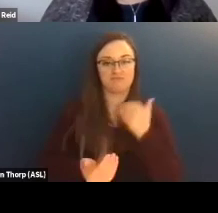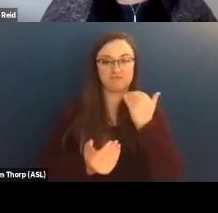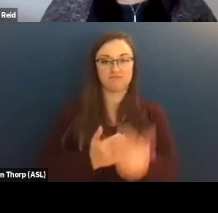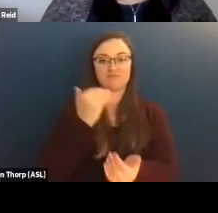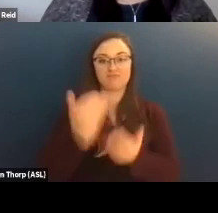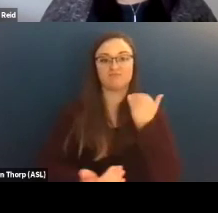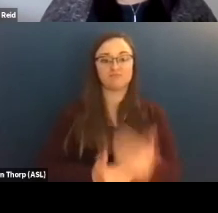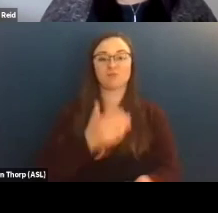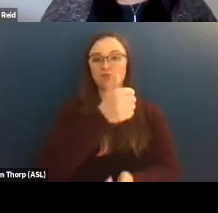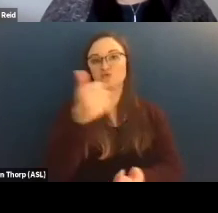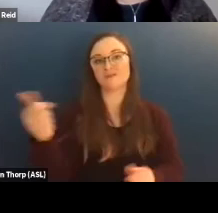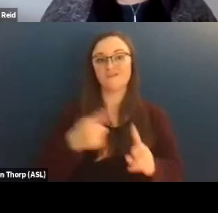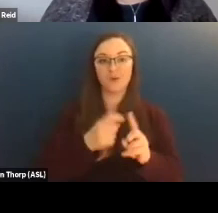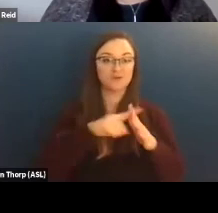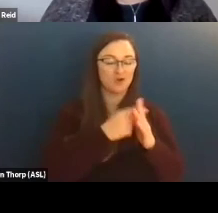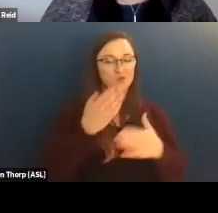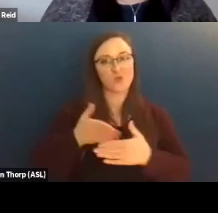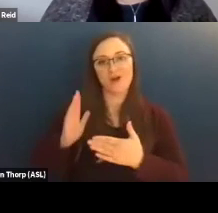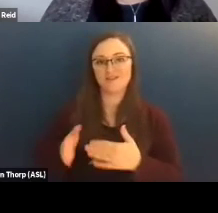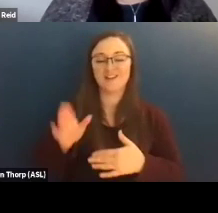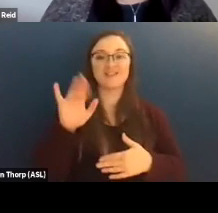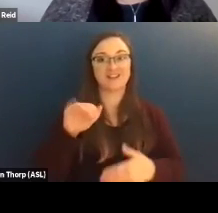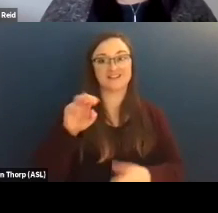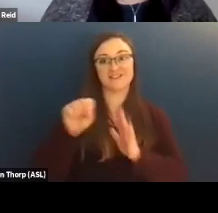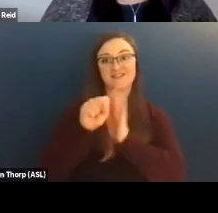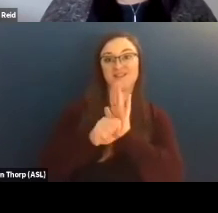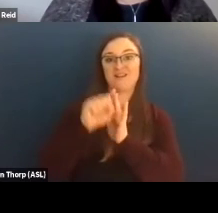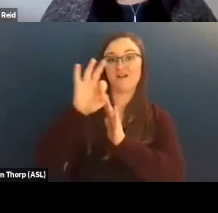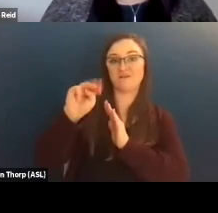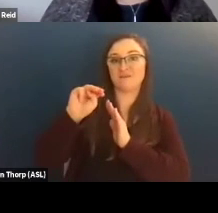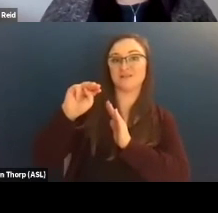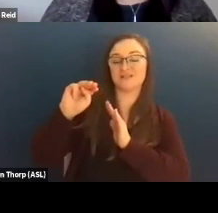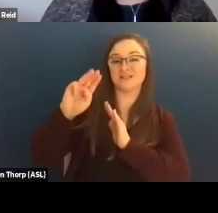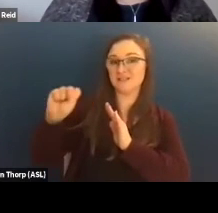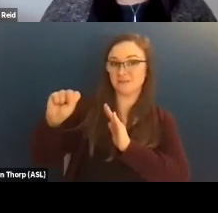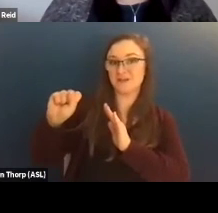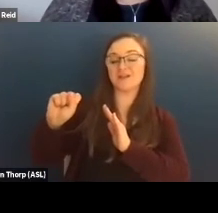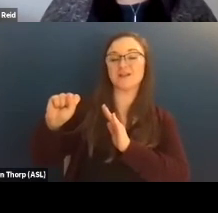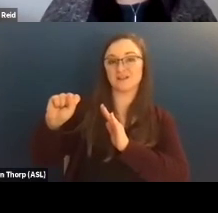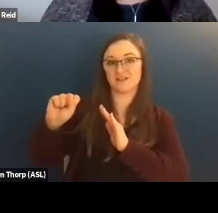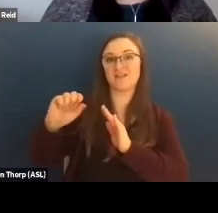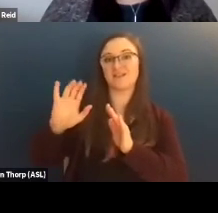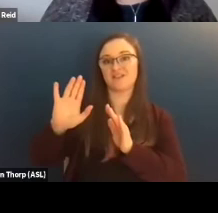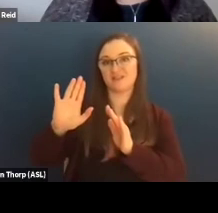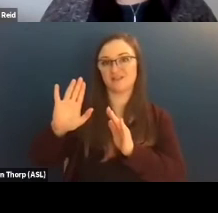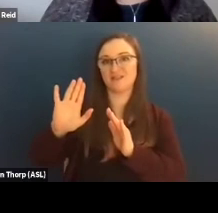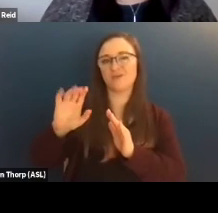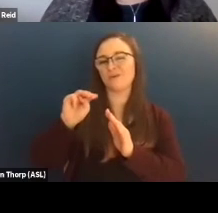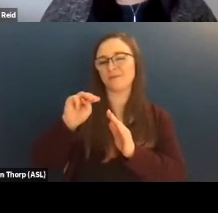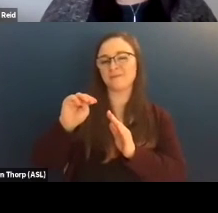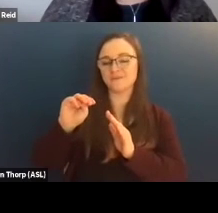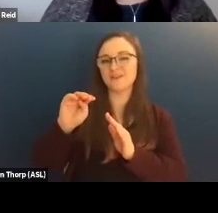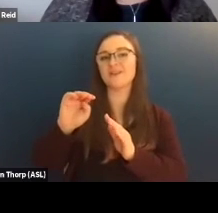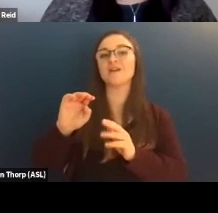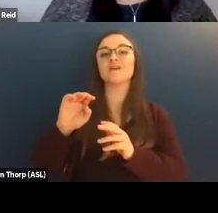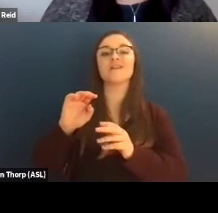point. And that again is the state of Mississippi as a whole, all of our community colleges. Our public institutions on the 4-year